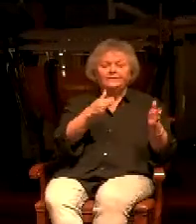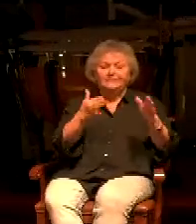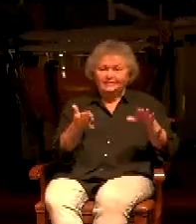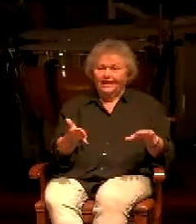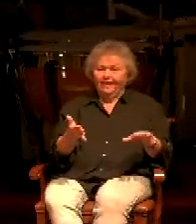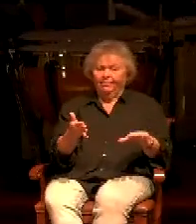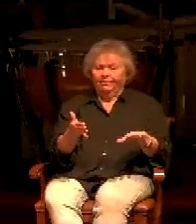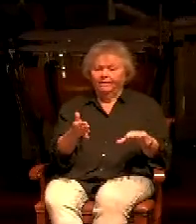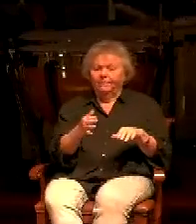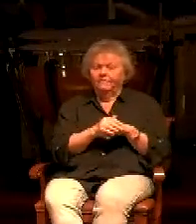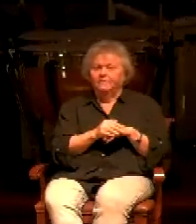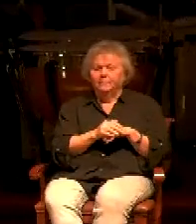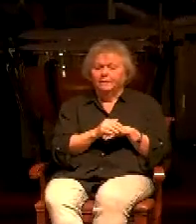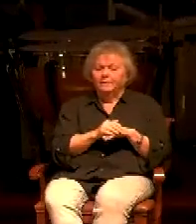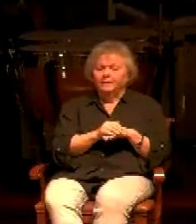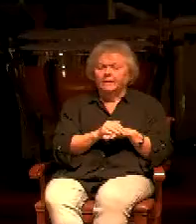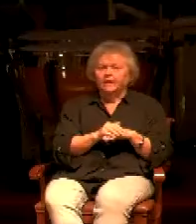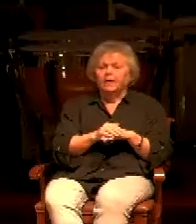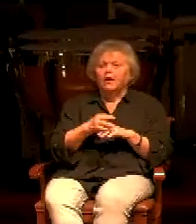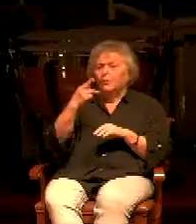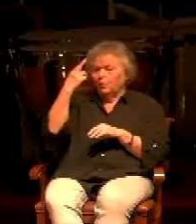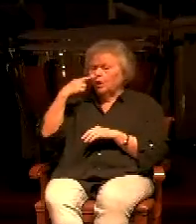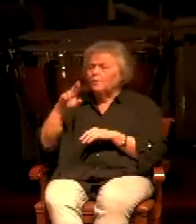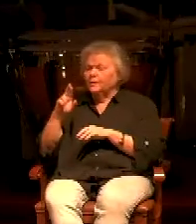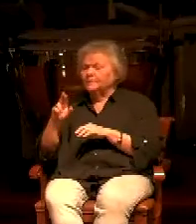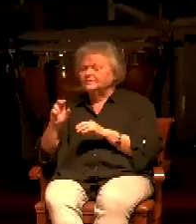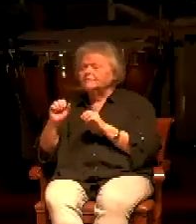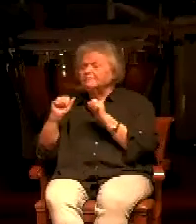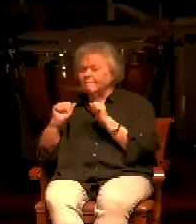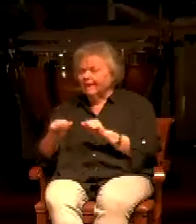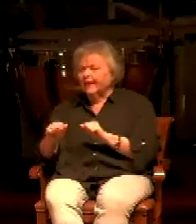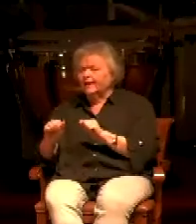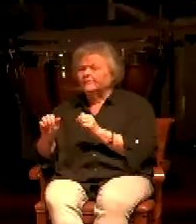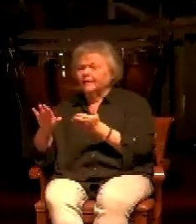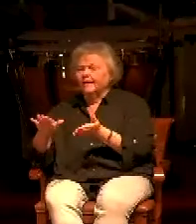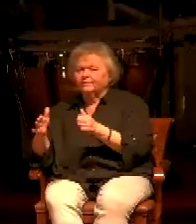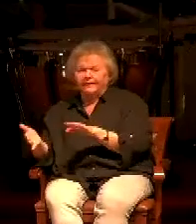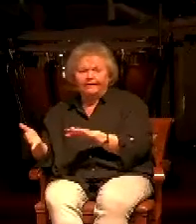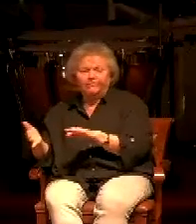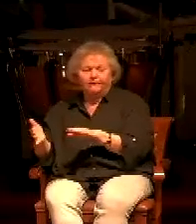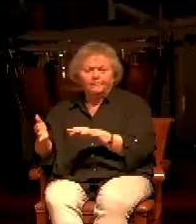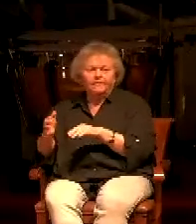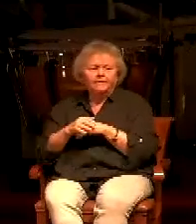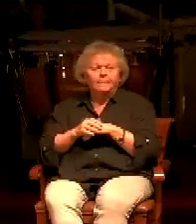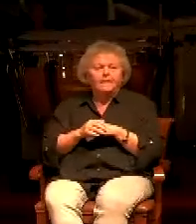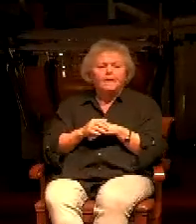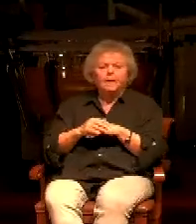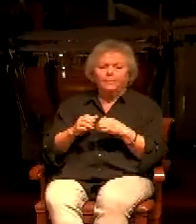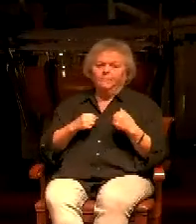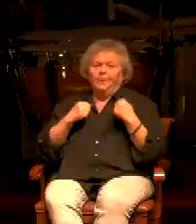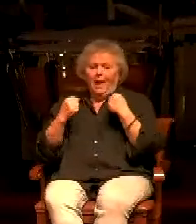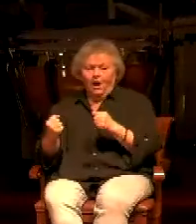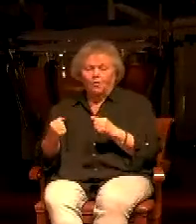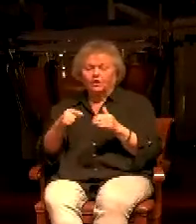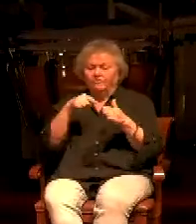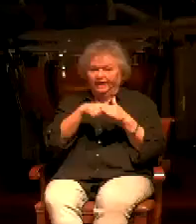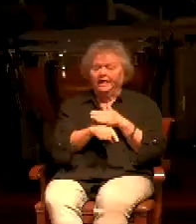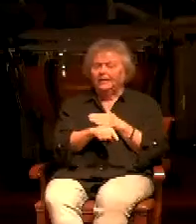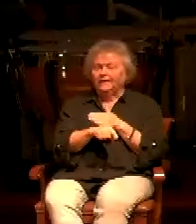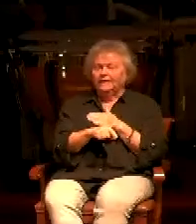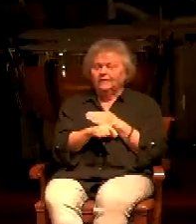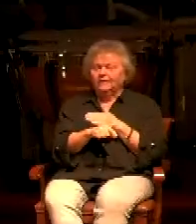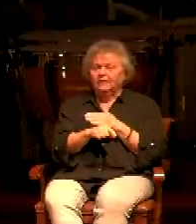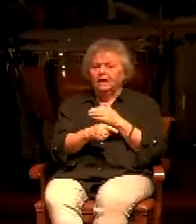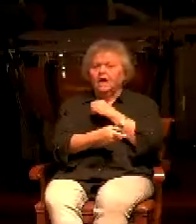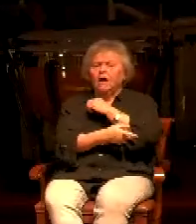Testament law gave the Jews reasons for death penalty, but Romans would not let them have the power of execution. So if they wanted to execute someone